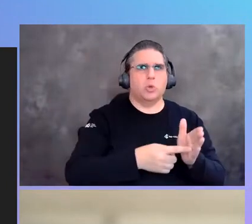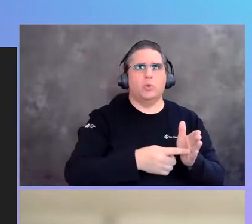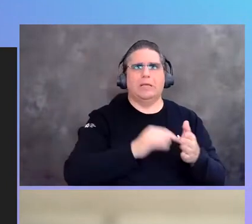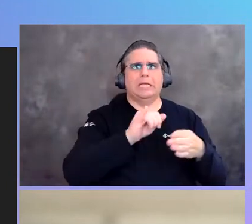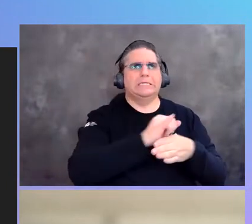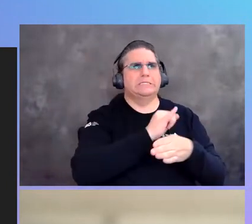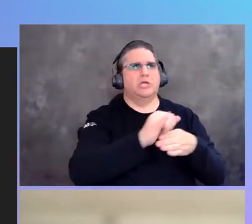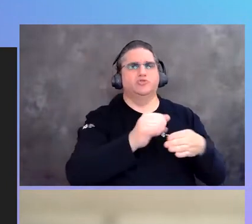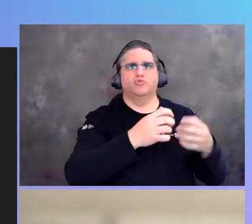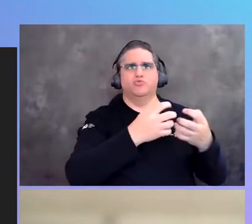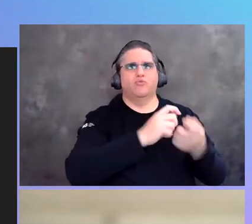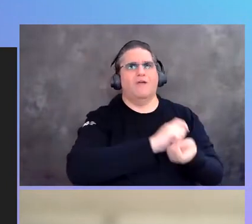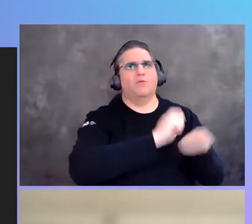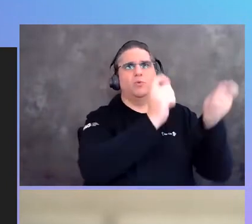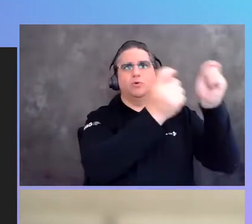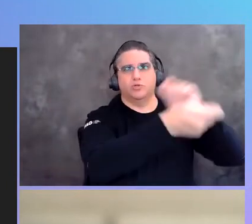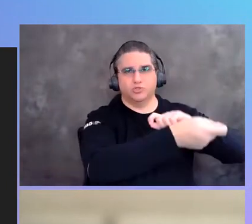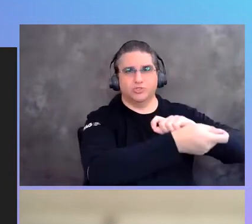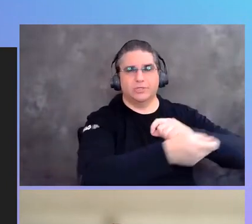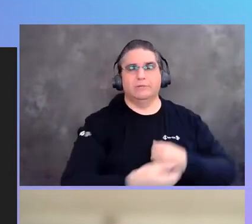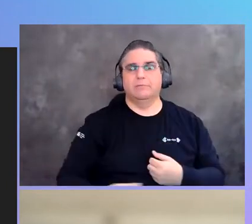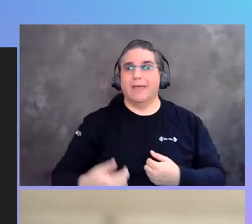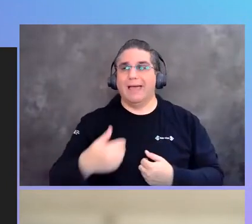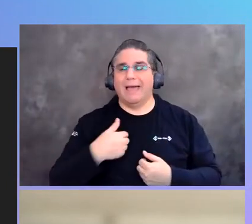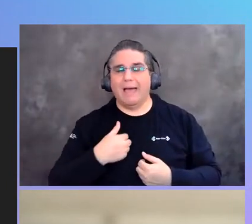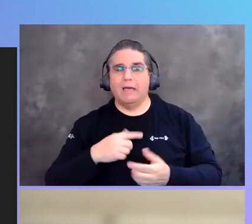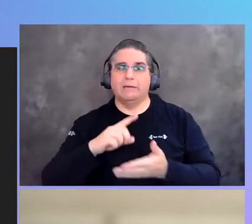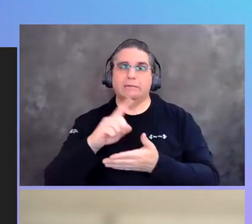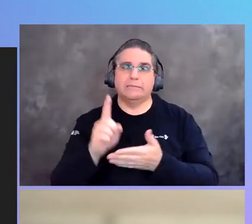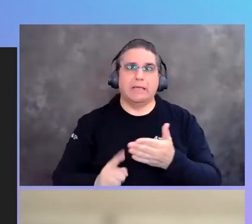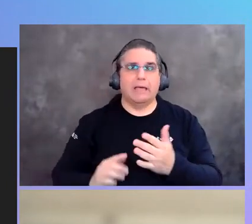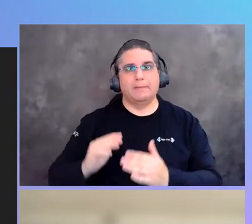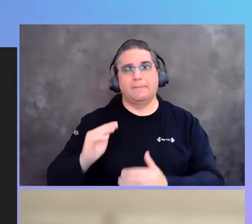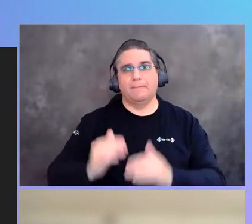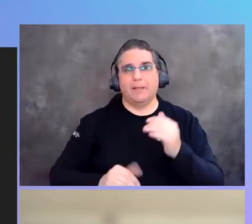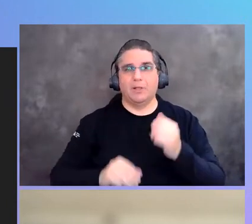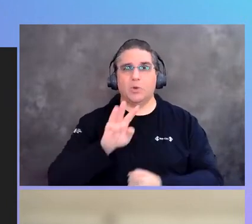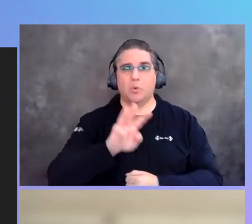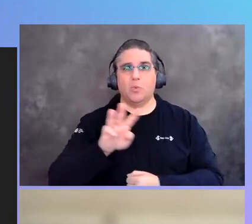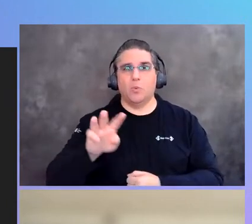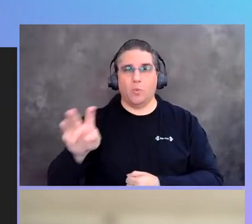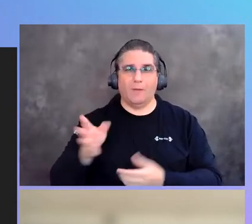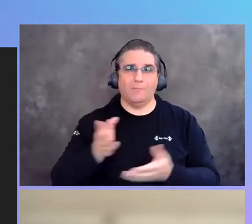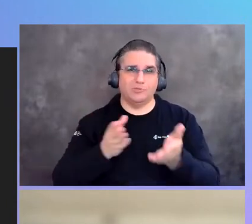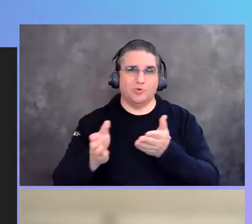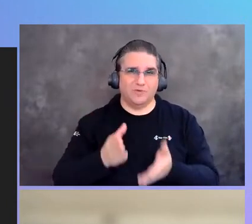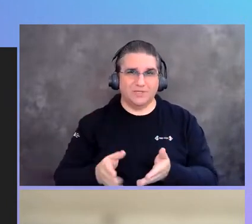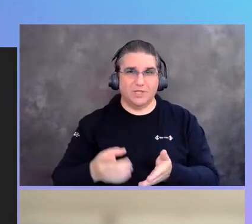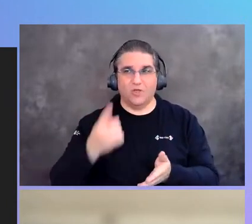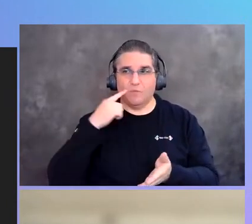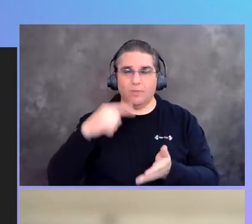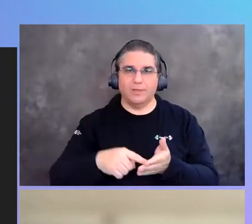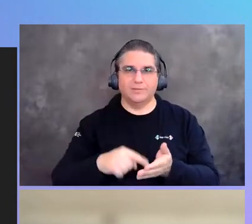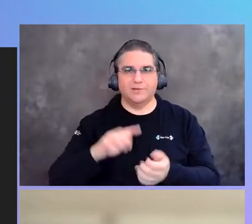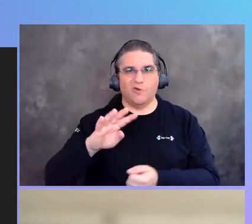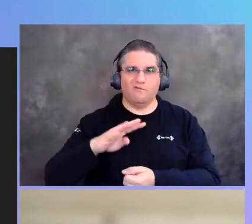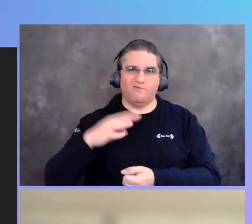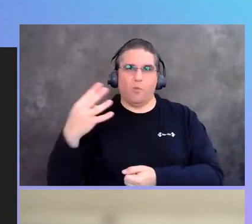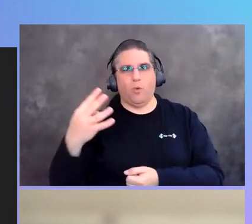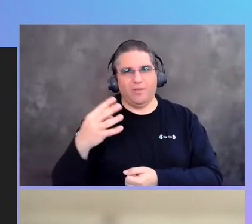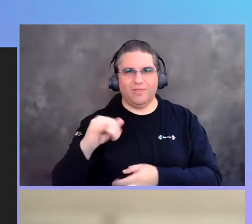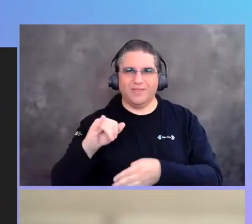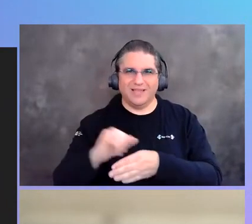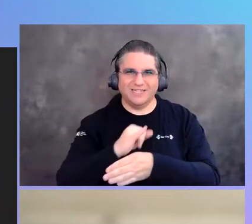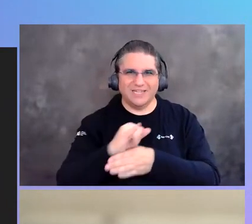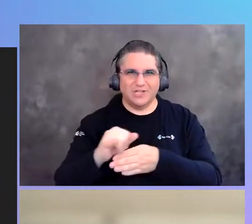engineering. I designed and built web services for the fourth or digital revolution, or the fourth industrial revolution.